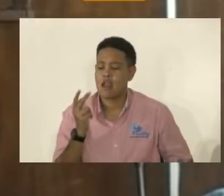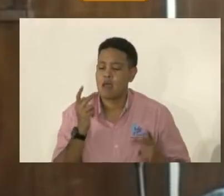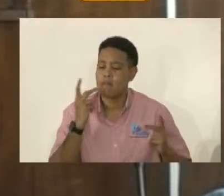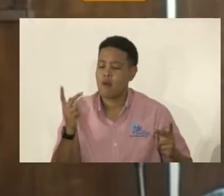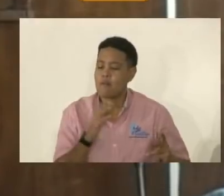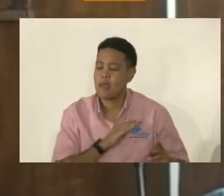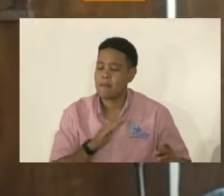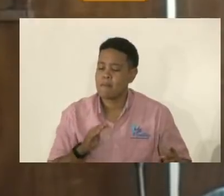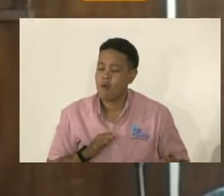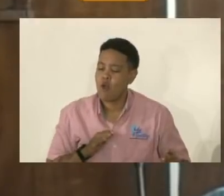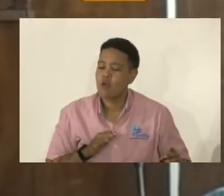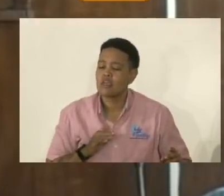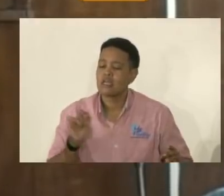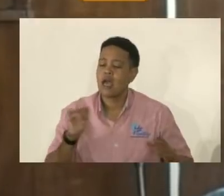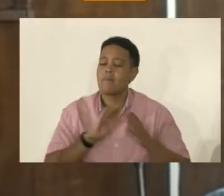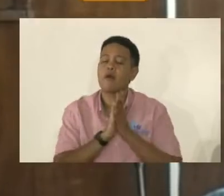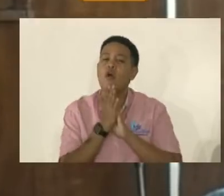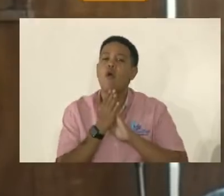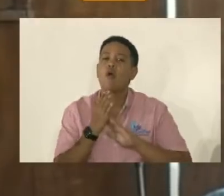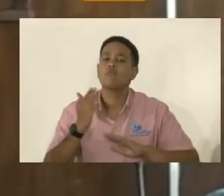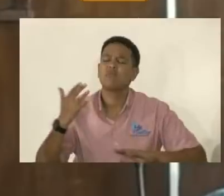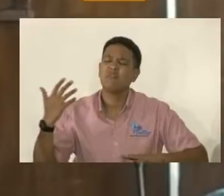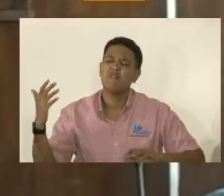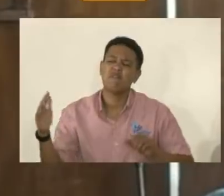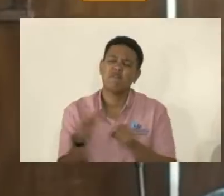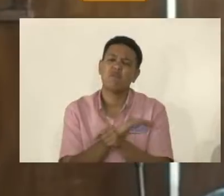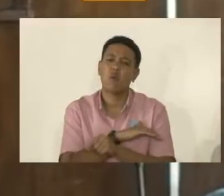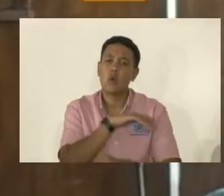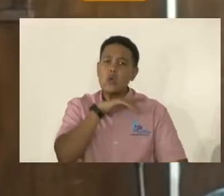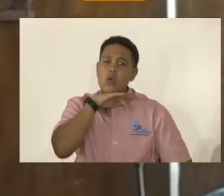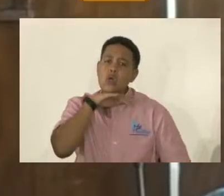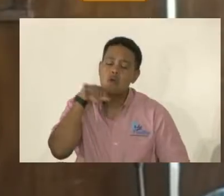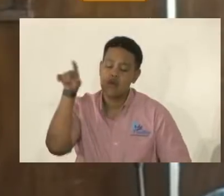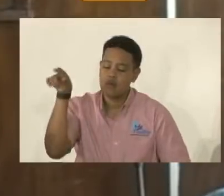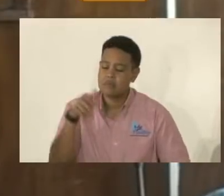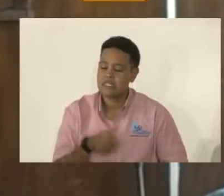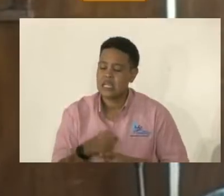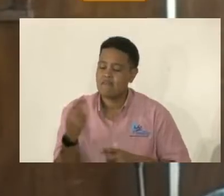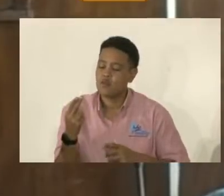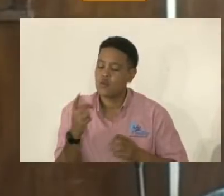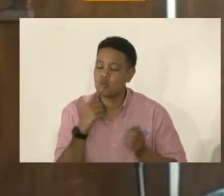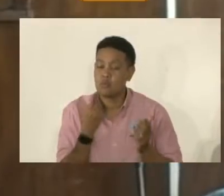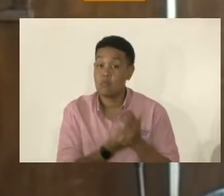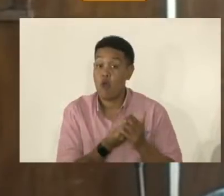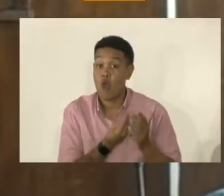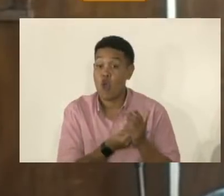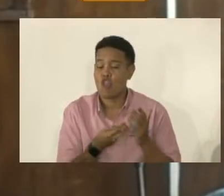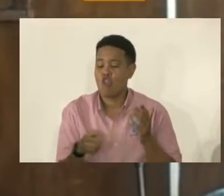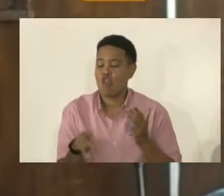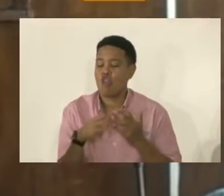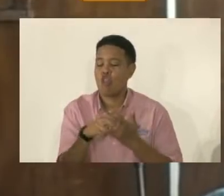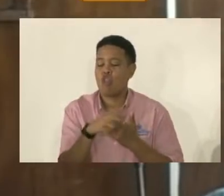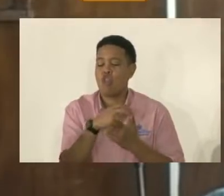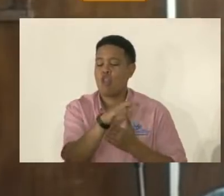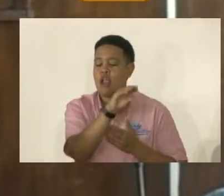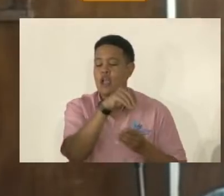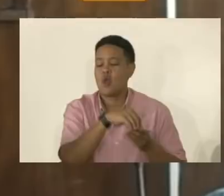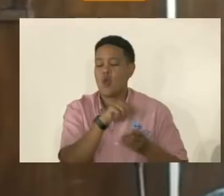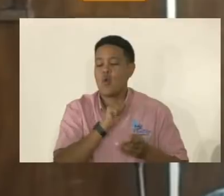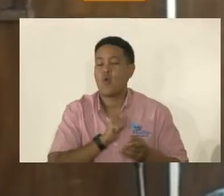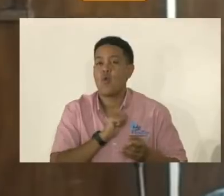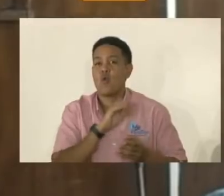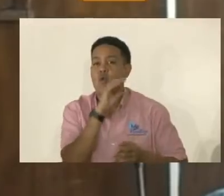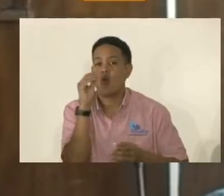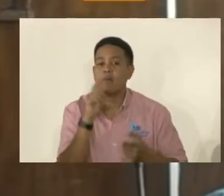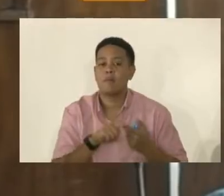boards that become completely corrupt and are used to channel public funds into their own companies